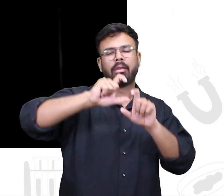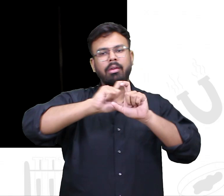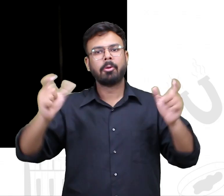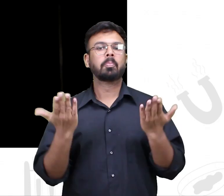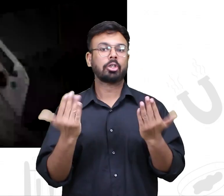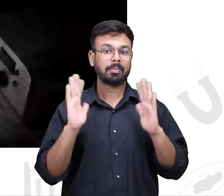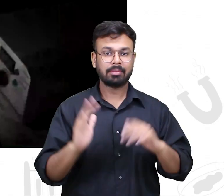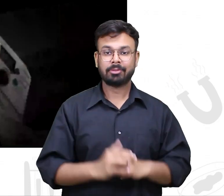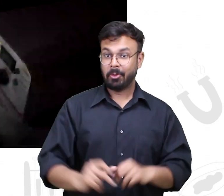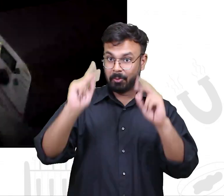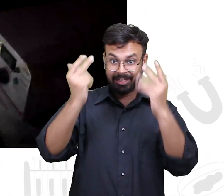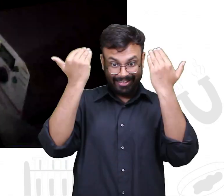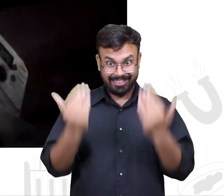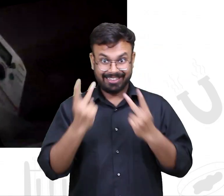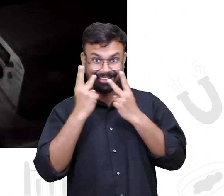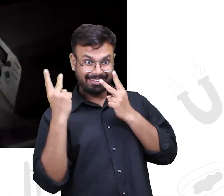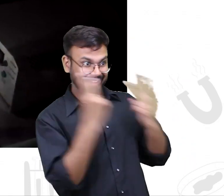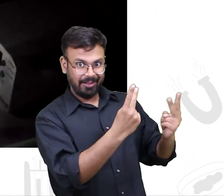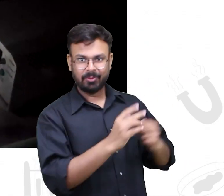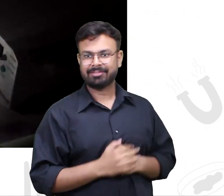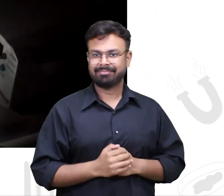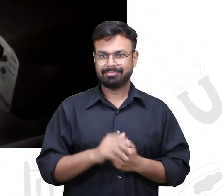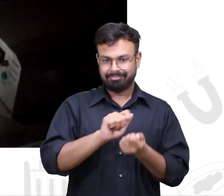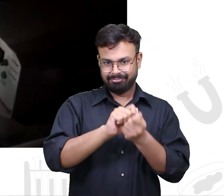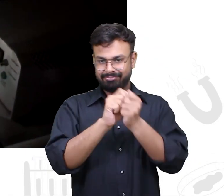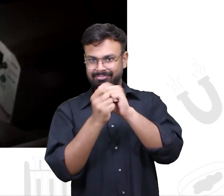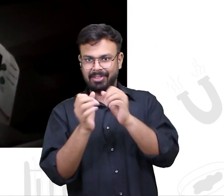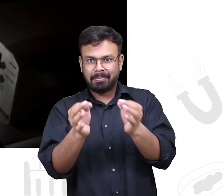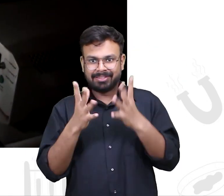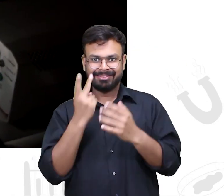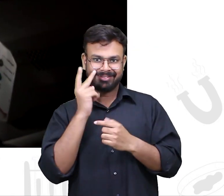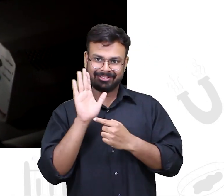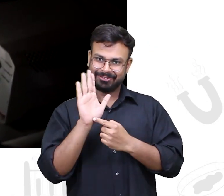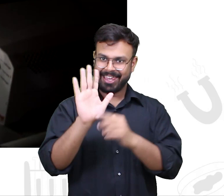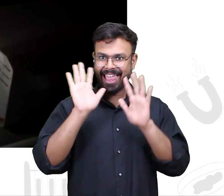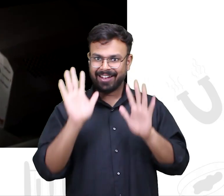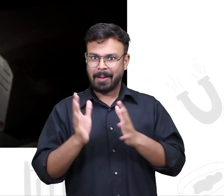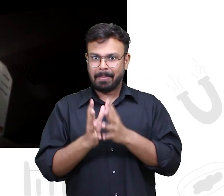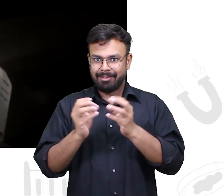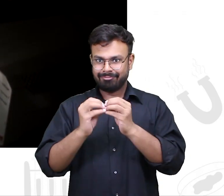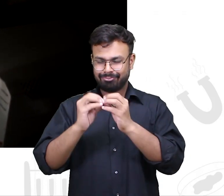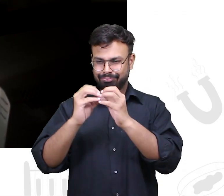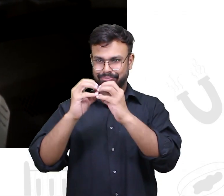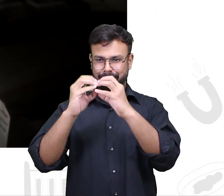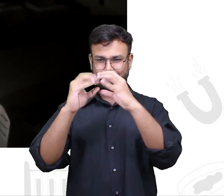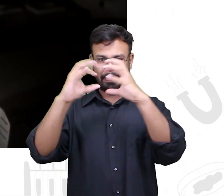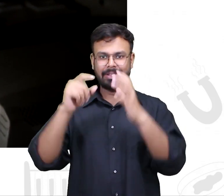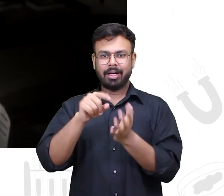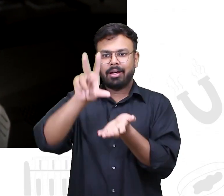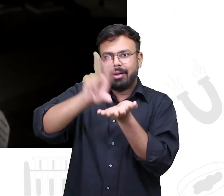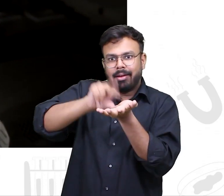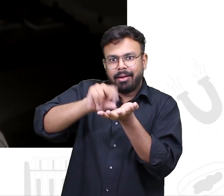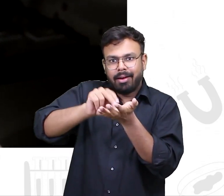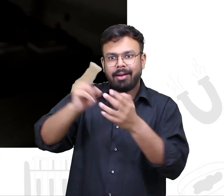future fuel. Okay, so now as you can see hydrogen getting evolved at the electrode, so thereby this produces huge electrical current, which